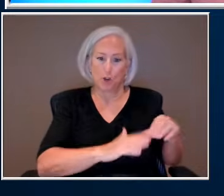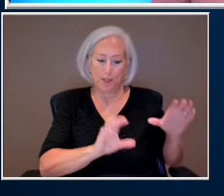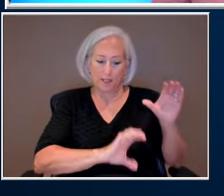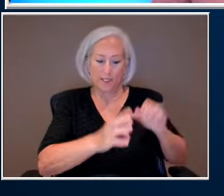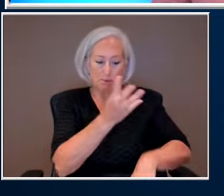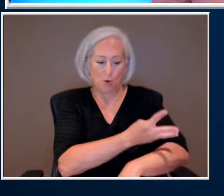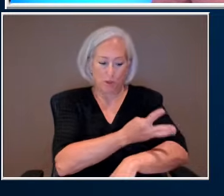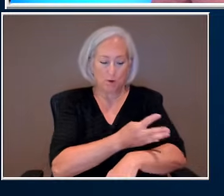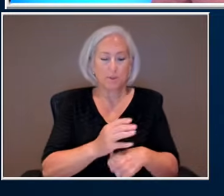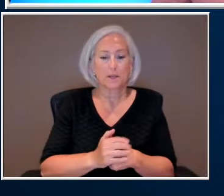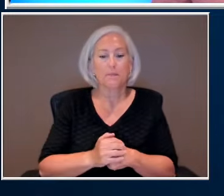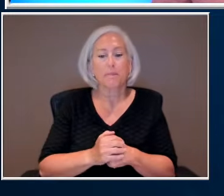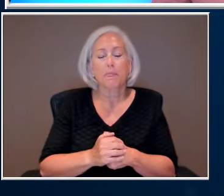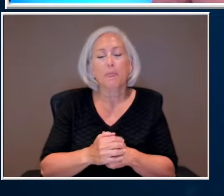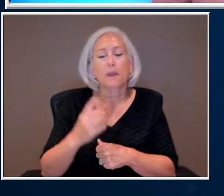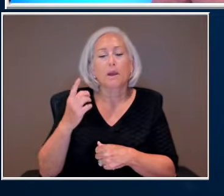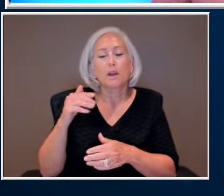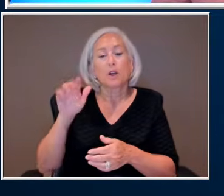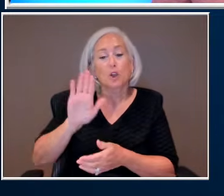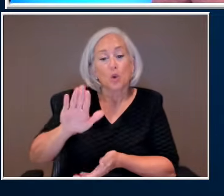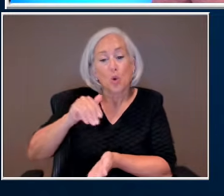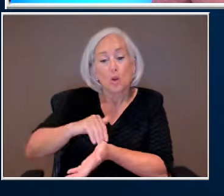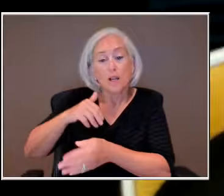about CAR-T therapy?